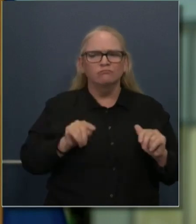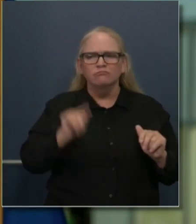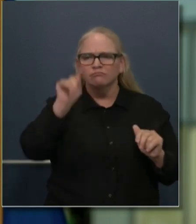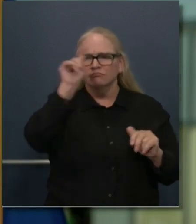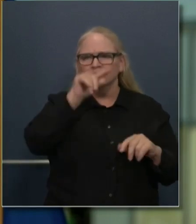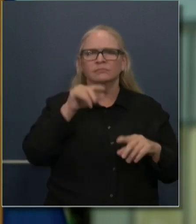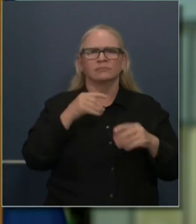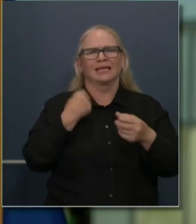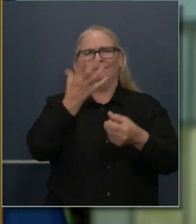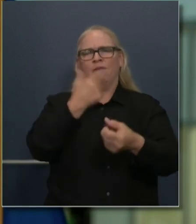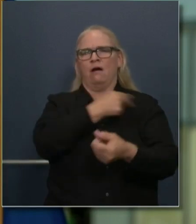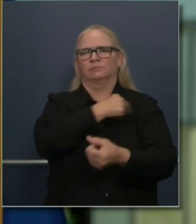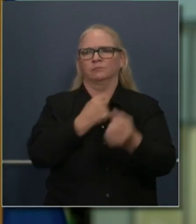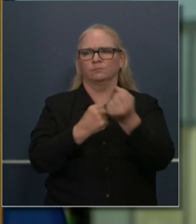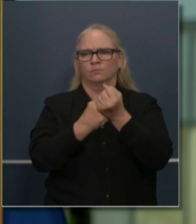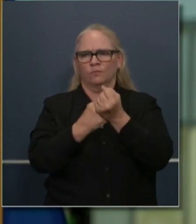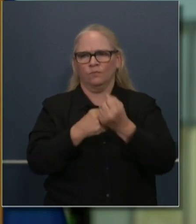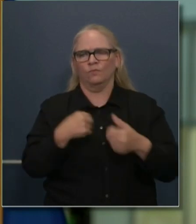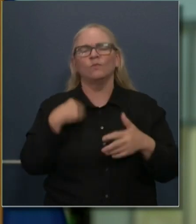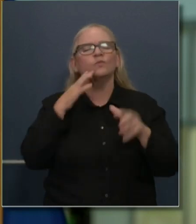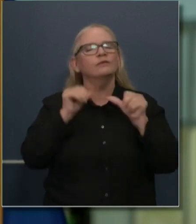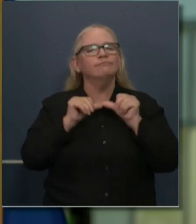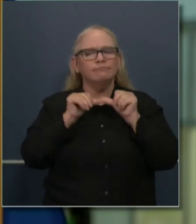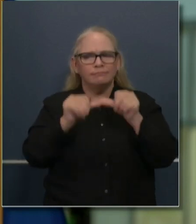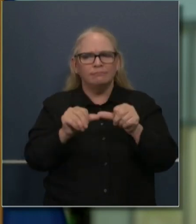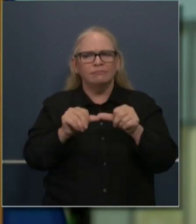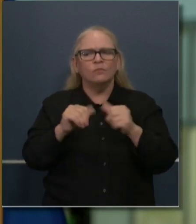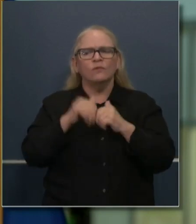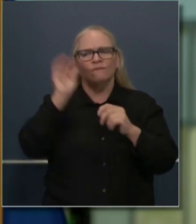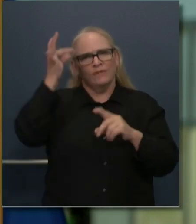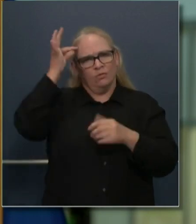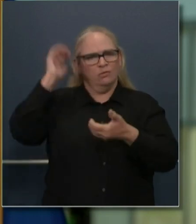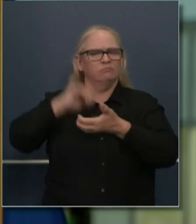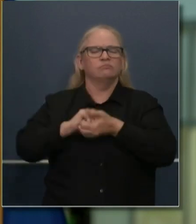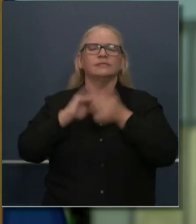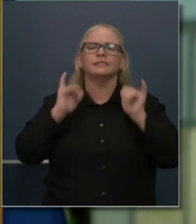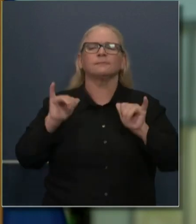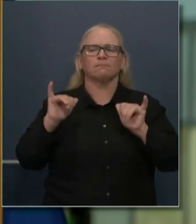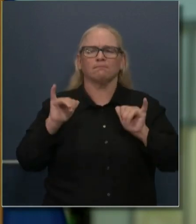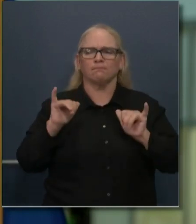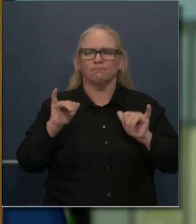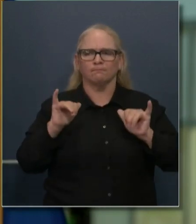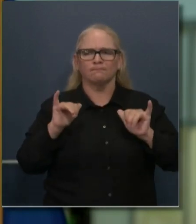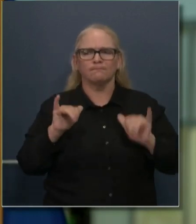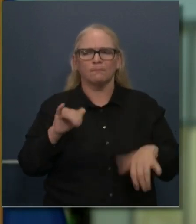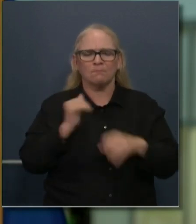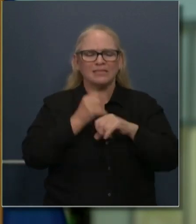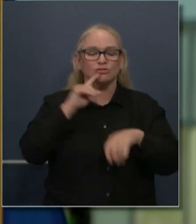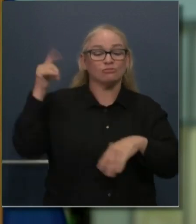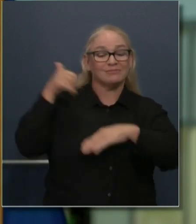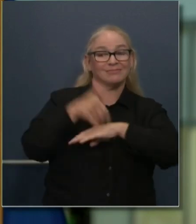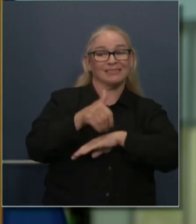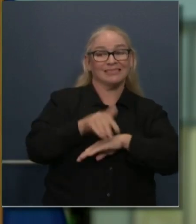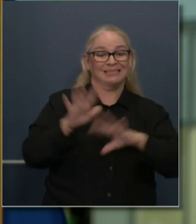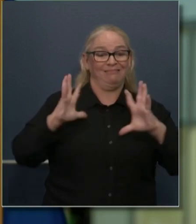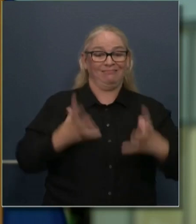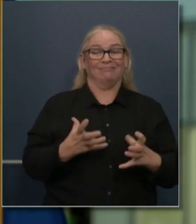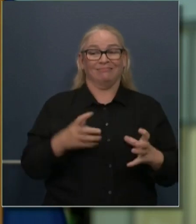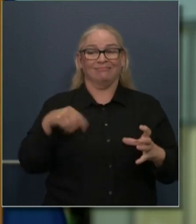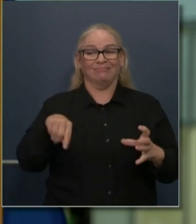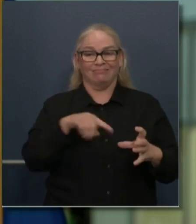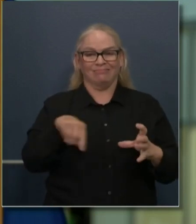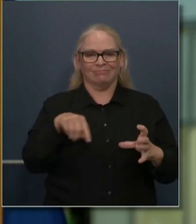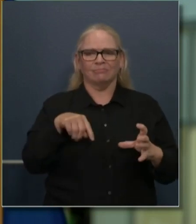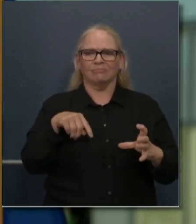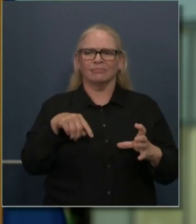will continue to work with our federal partners to ensure that that staff can be moved to strategic places throughout